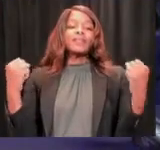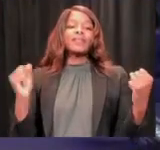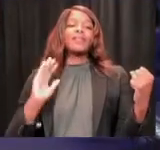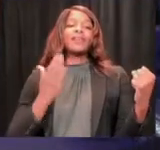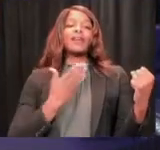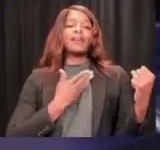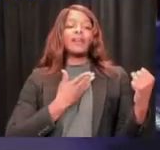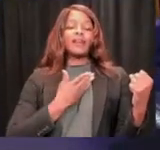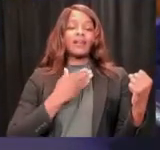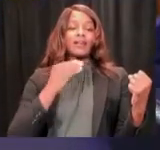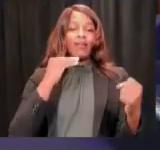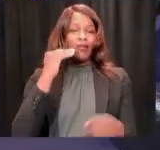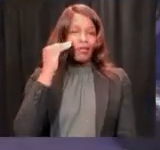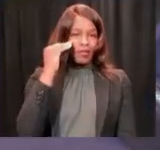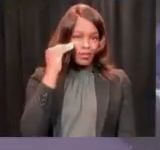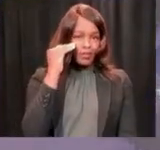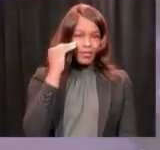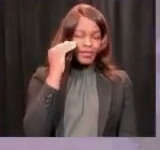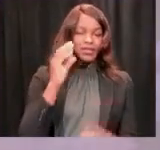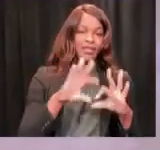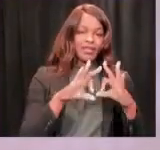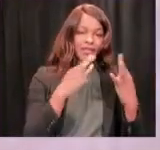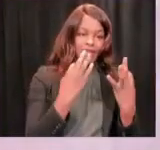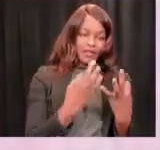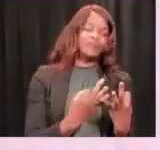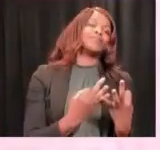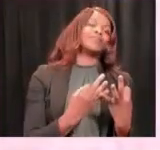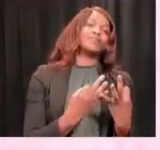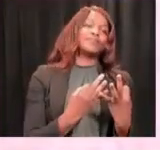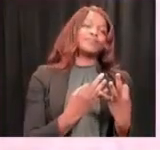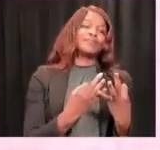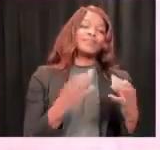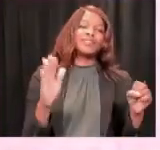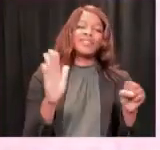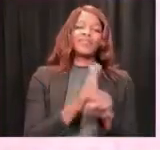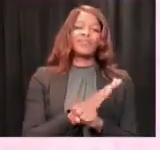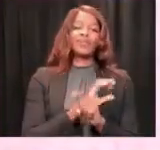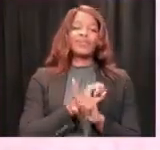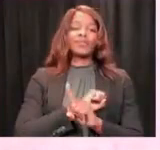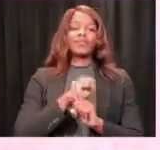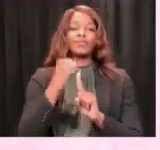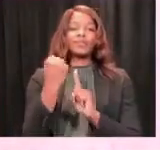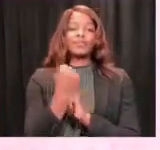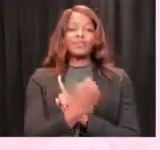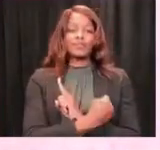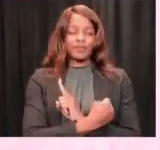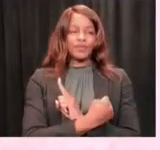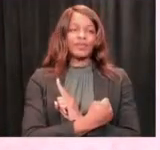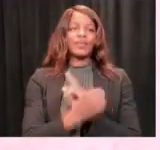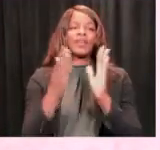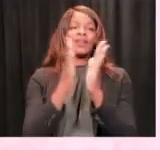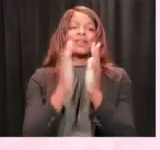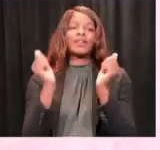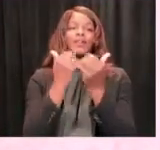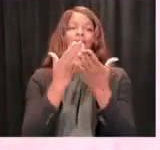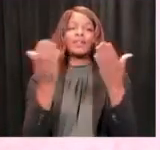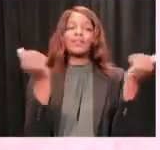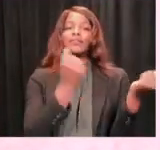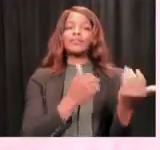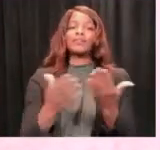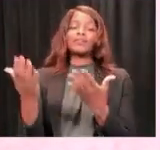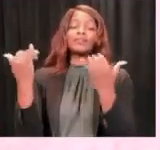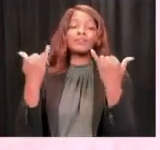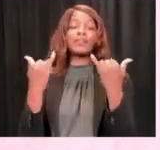Heal our extended families. Heal that whole situation. Hallelujah to you right now. Heal it, heal it, heal